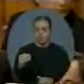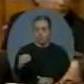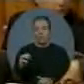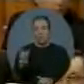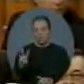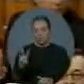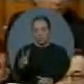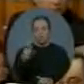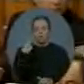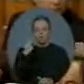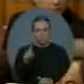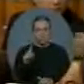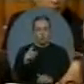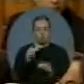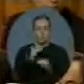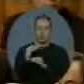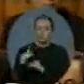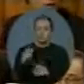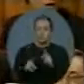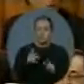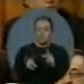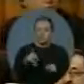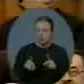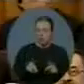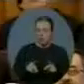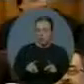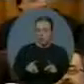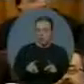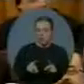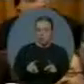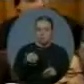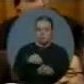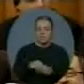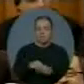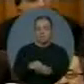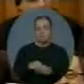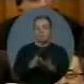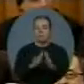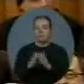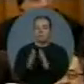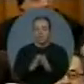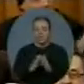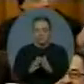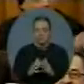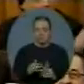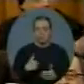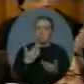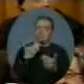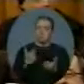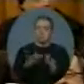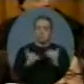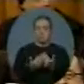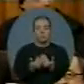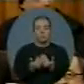those communities, as is the Minister of National Defence, who has made aircraft available for the evacuations. I want to thank all of those communities for their efforts and for the